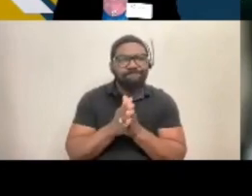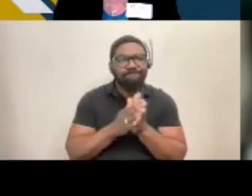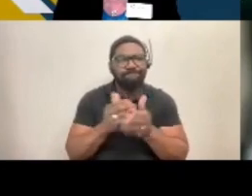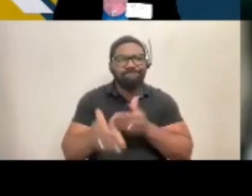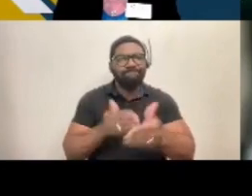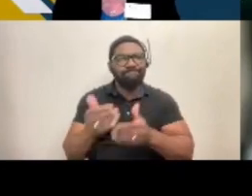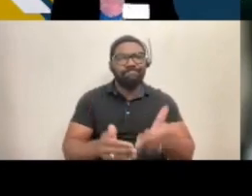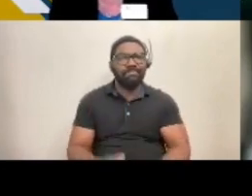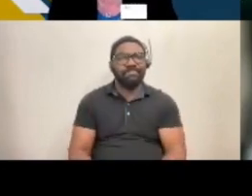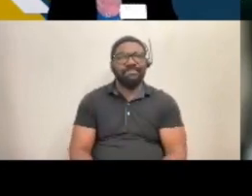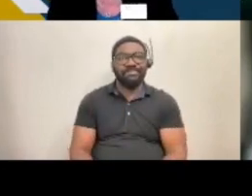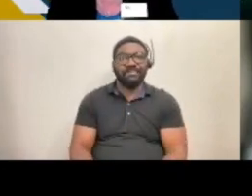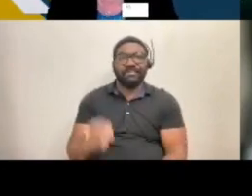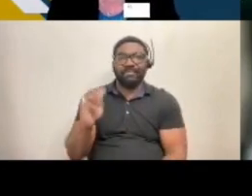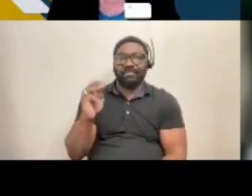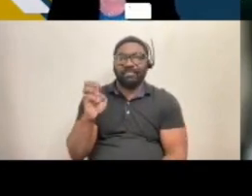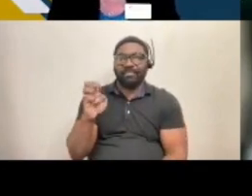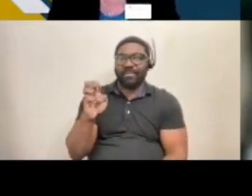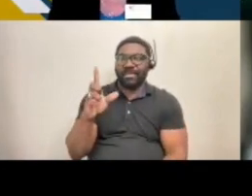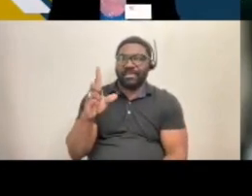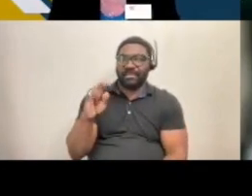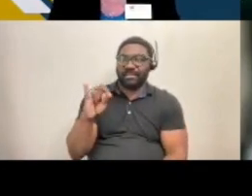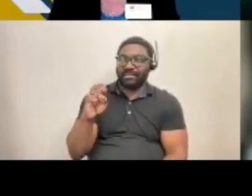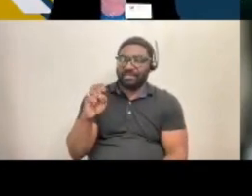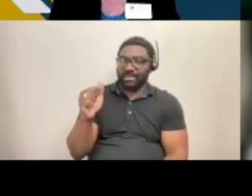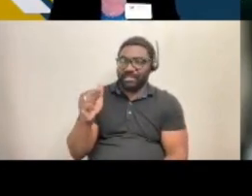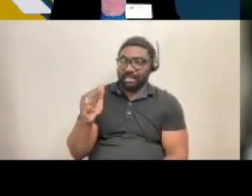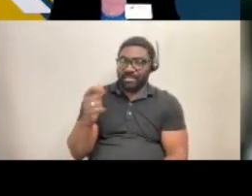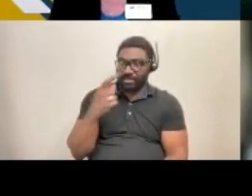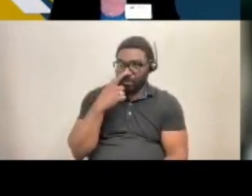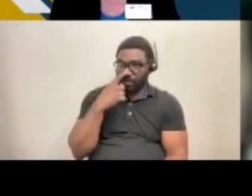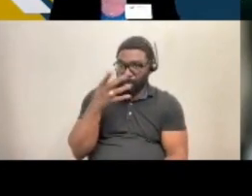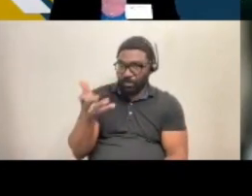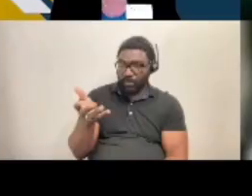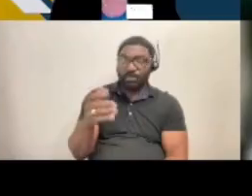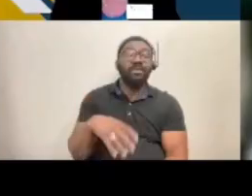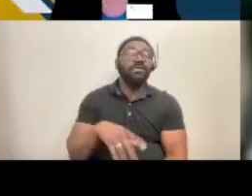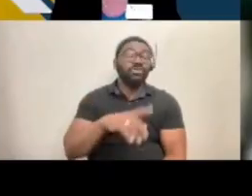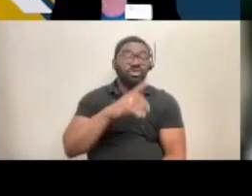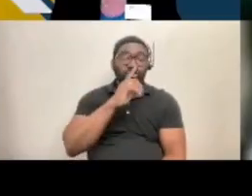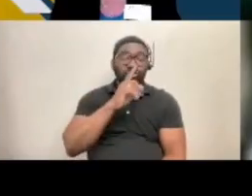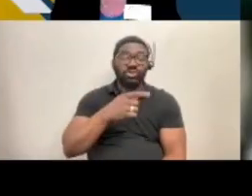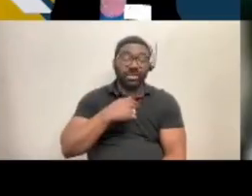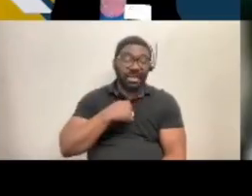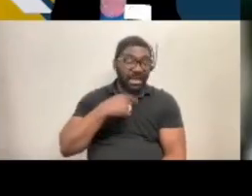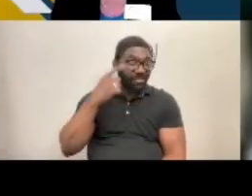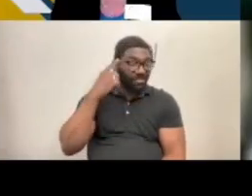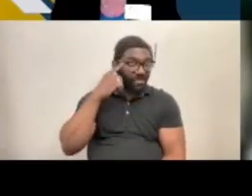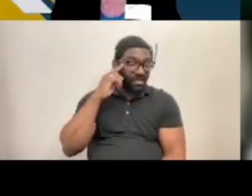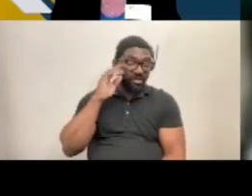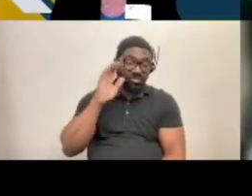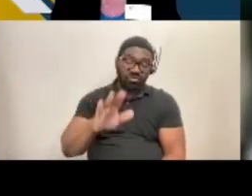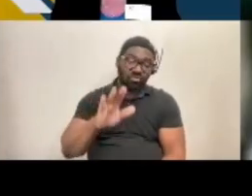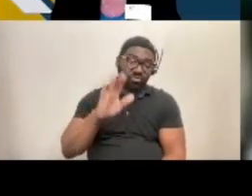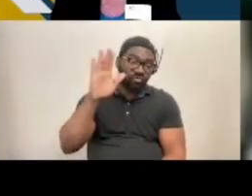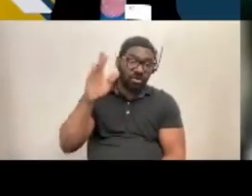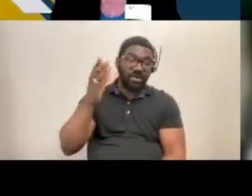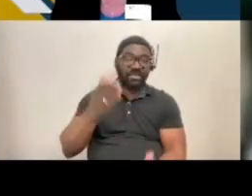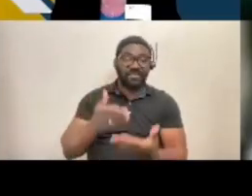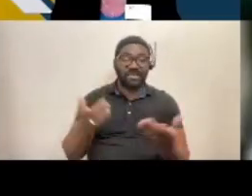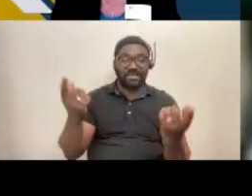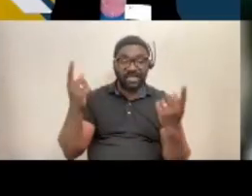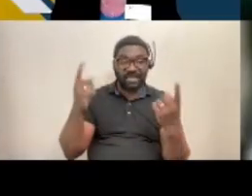Melissa, do you want to take that one first? Sure. Well, I think one of the really good things that's happened is